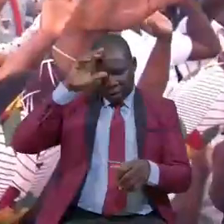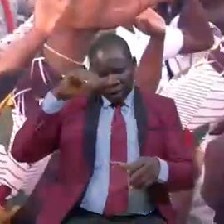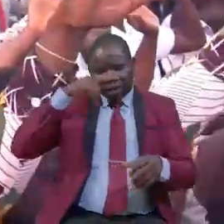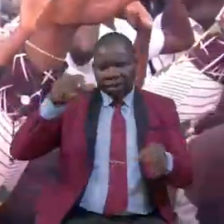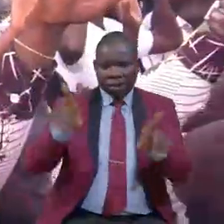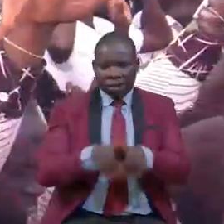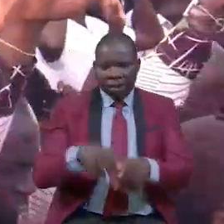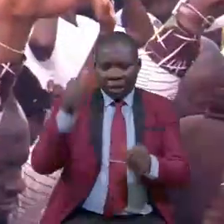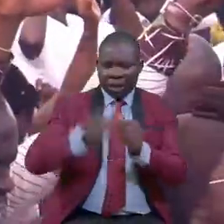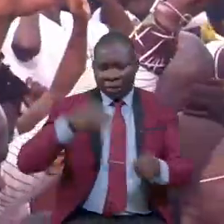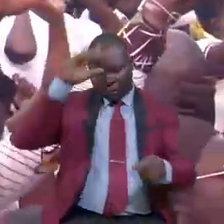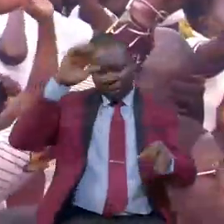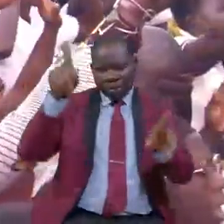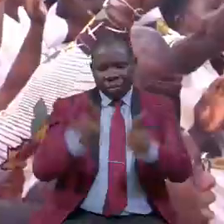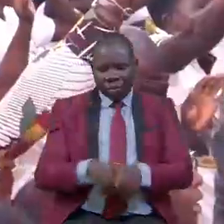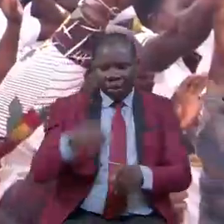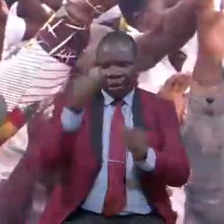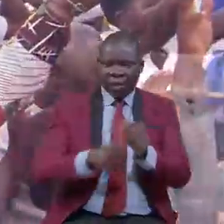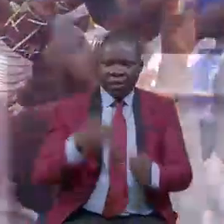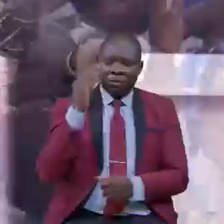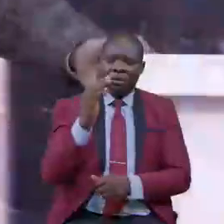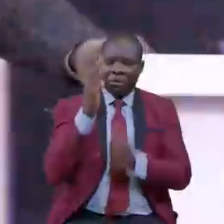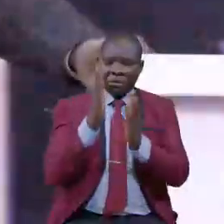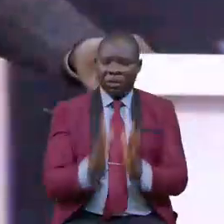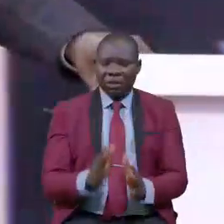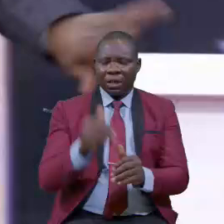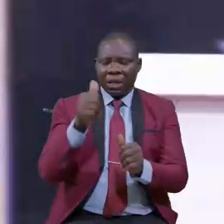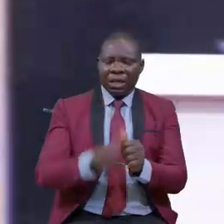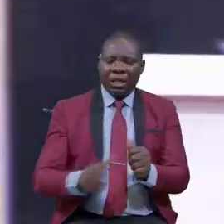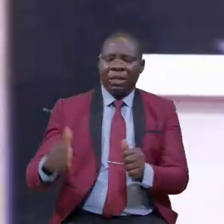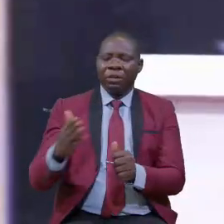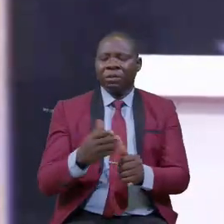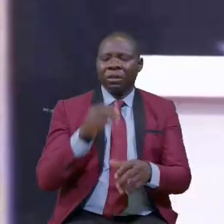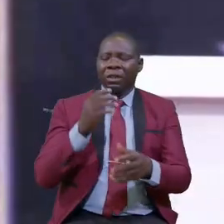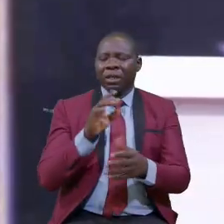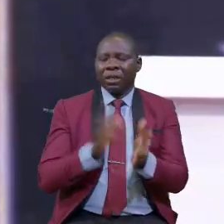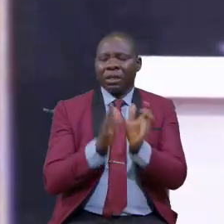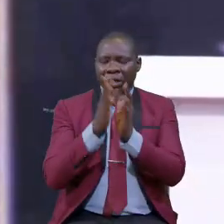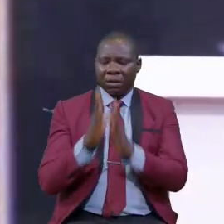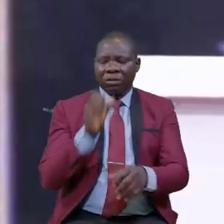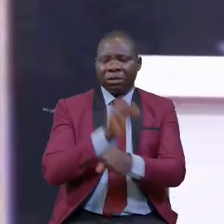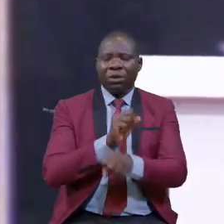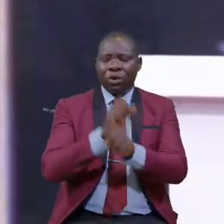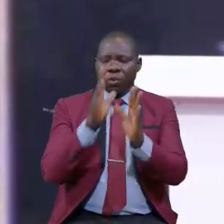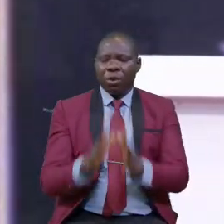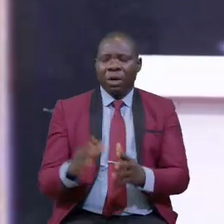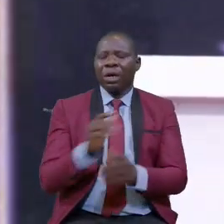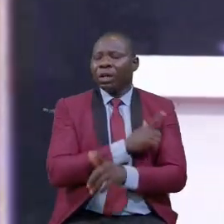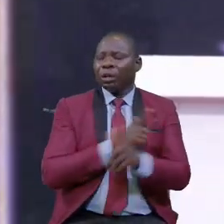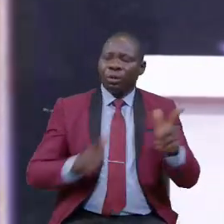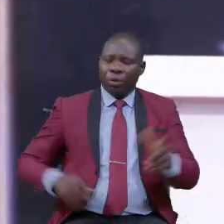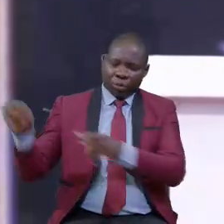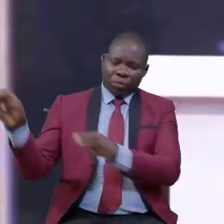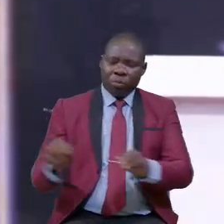brother every Minister every Christian worker Lord move mightily in every